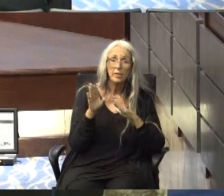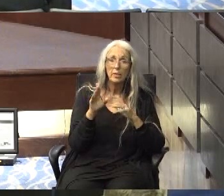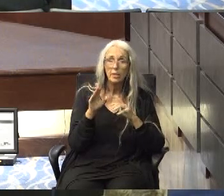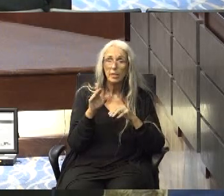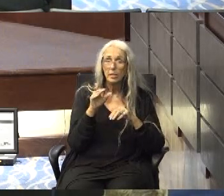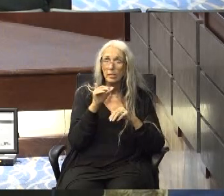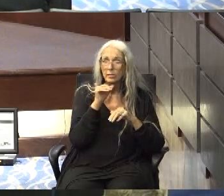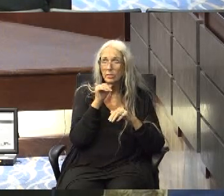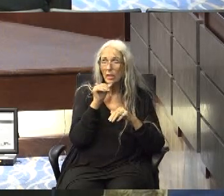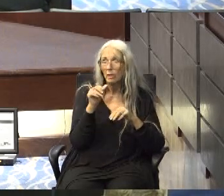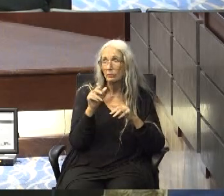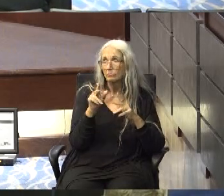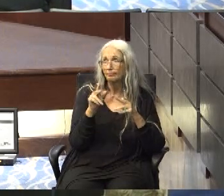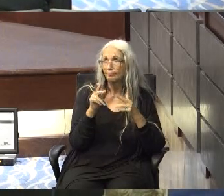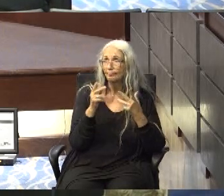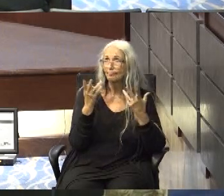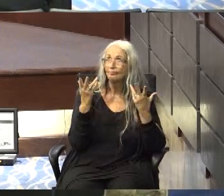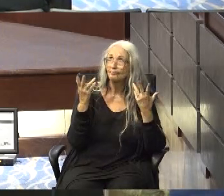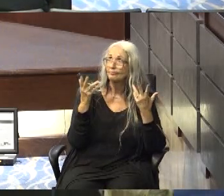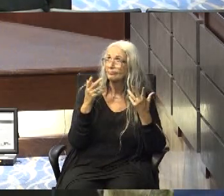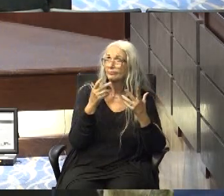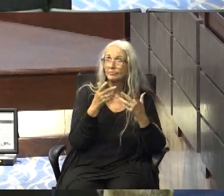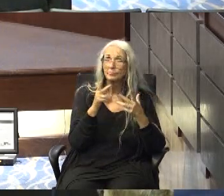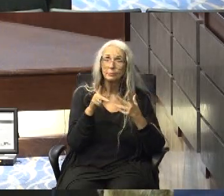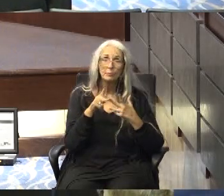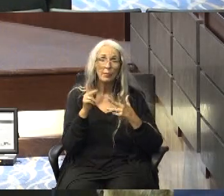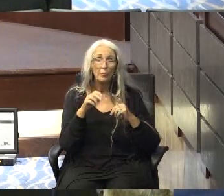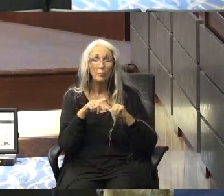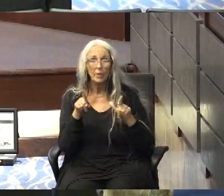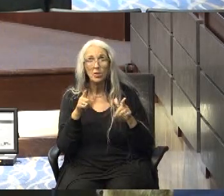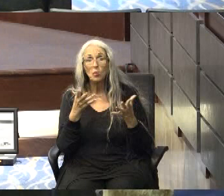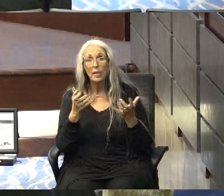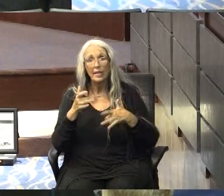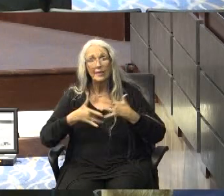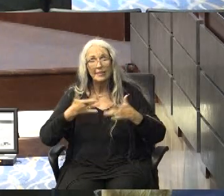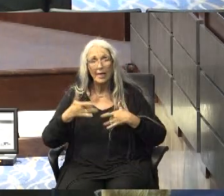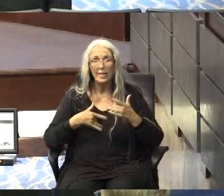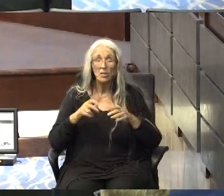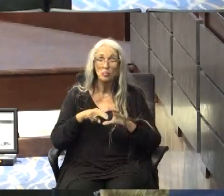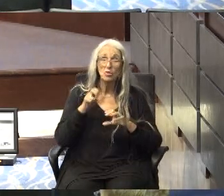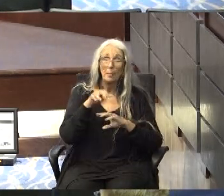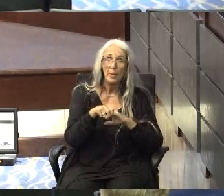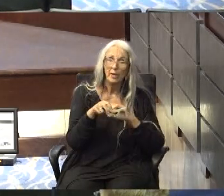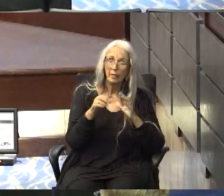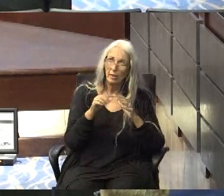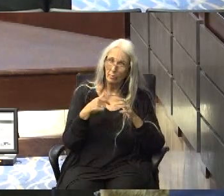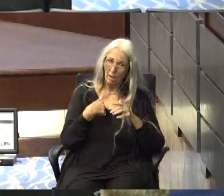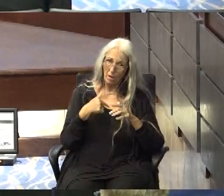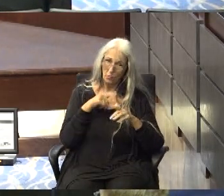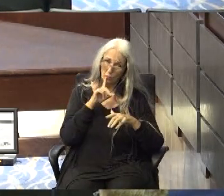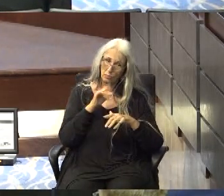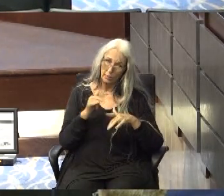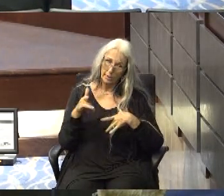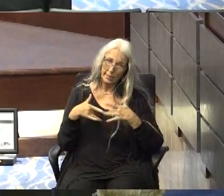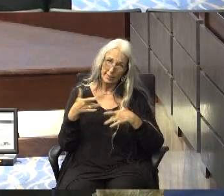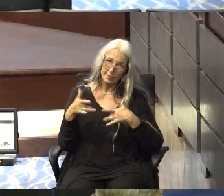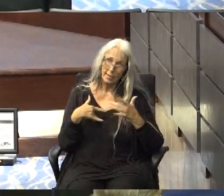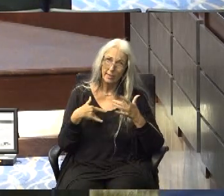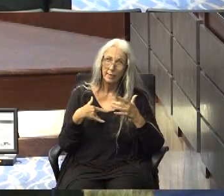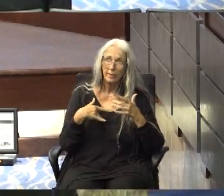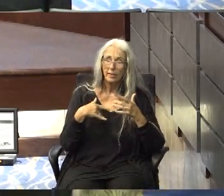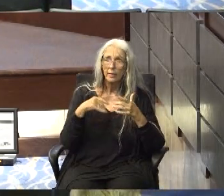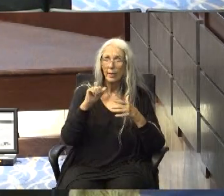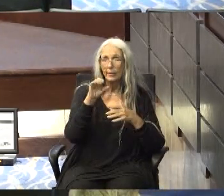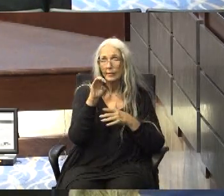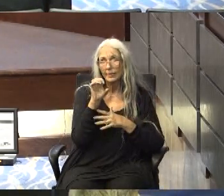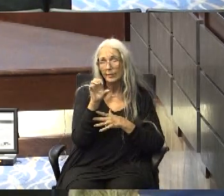pie in the sky, right? That other people can see it too and get excited about it and want to jump in. So that gets me really excited that we have people that are